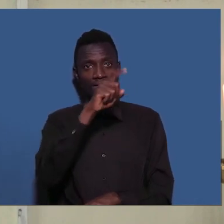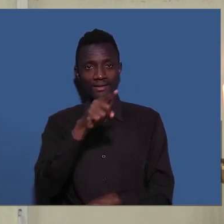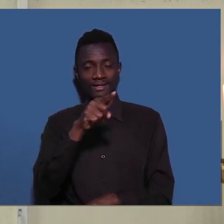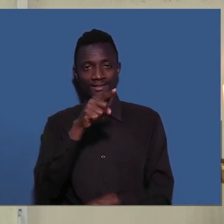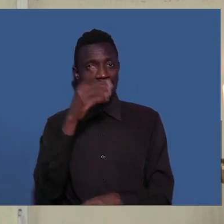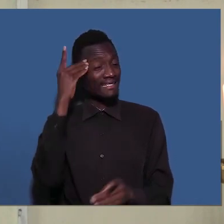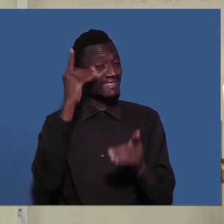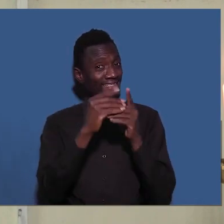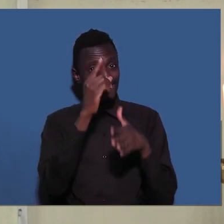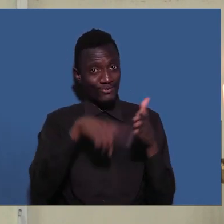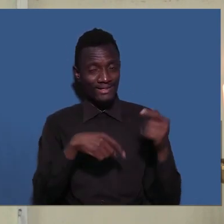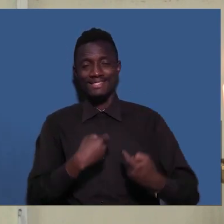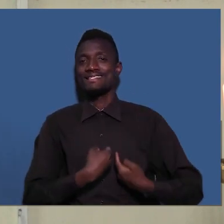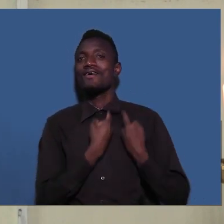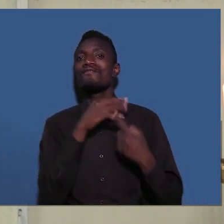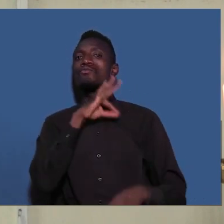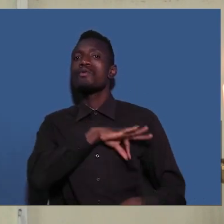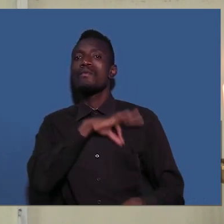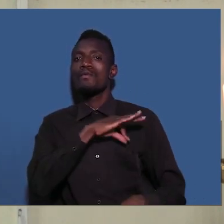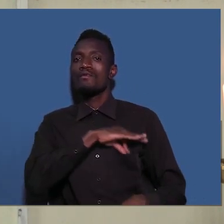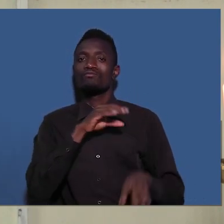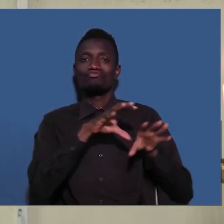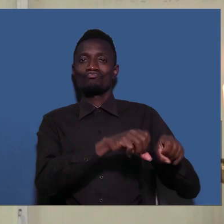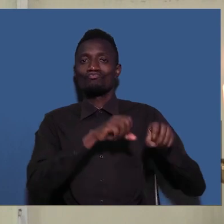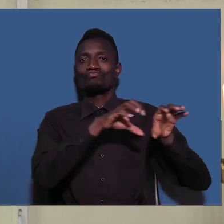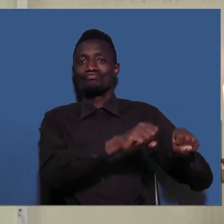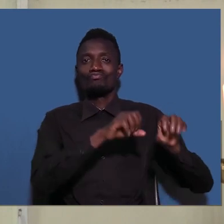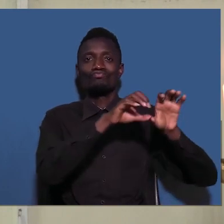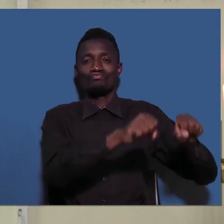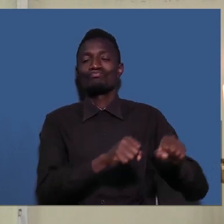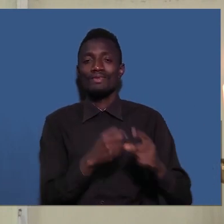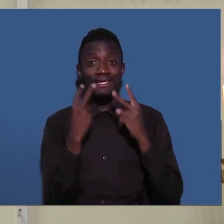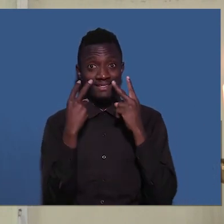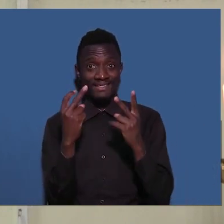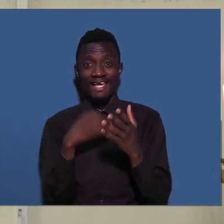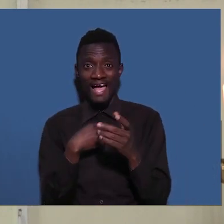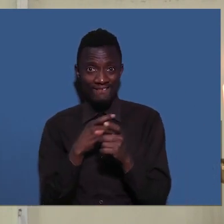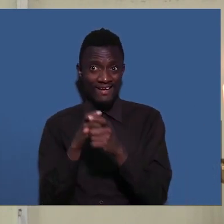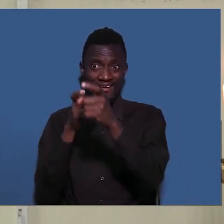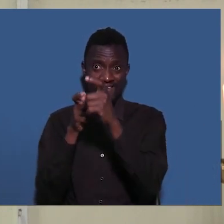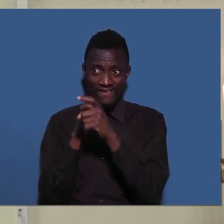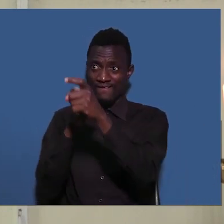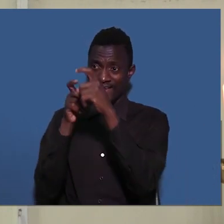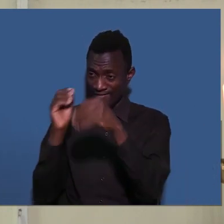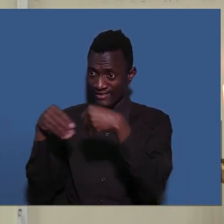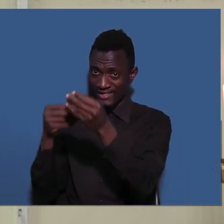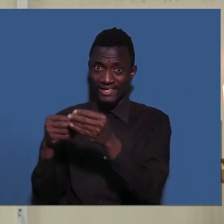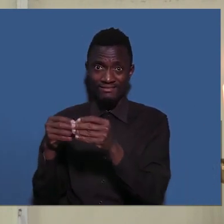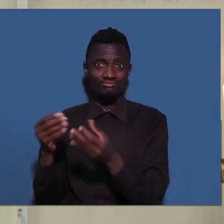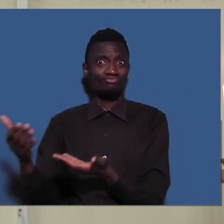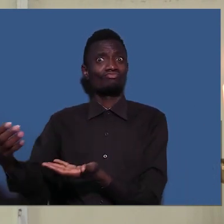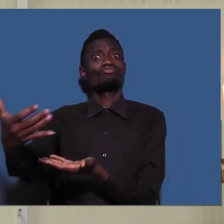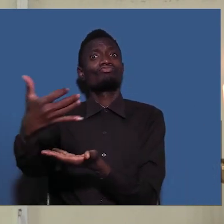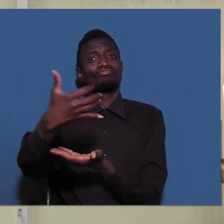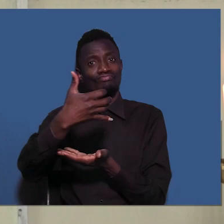himself. And therefore, he took the gifts, the very gifts